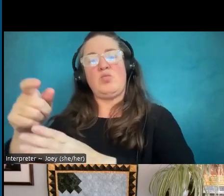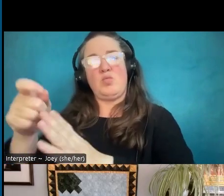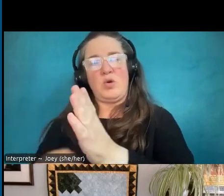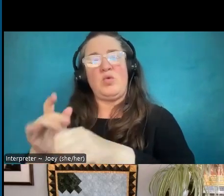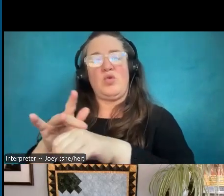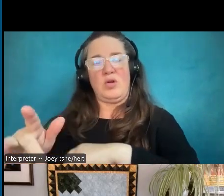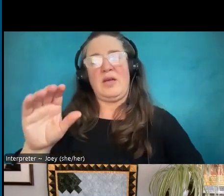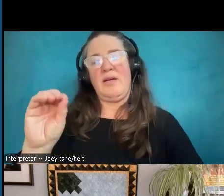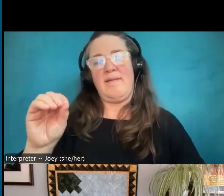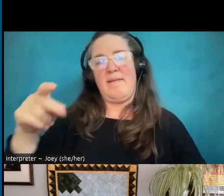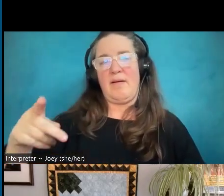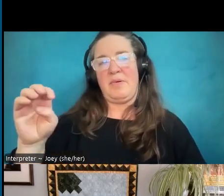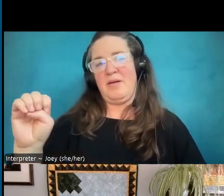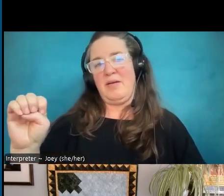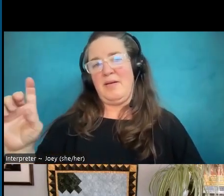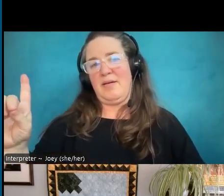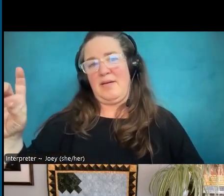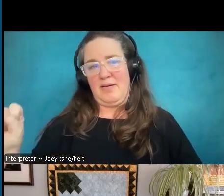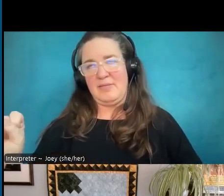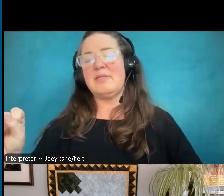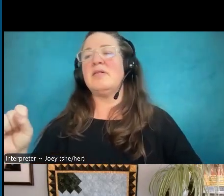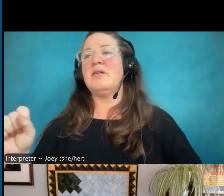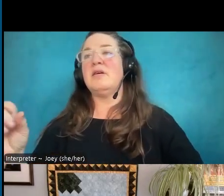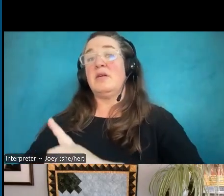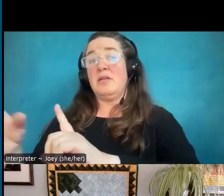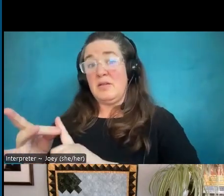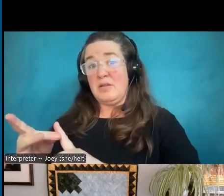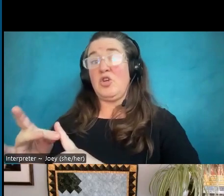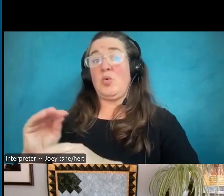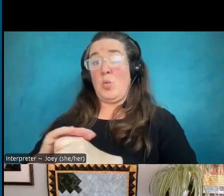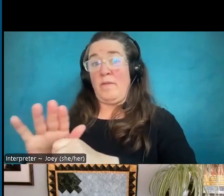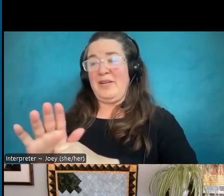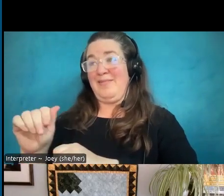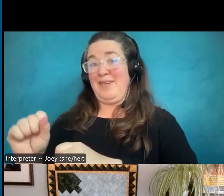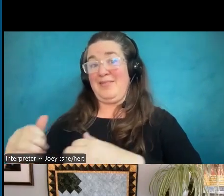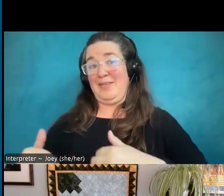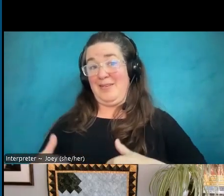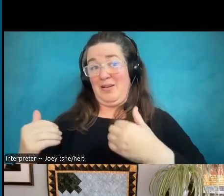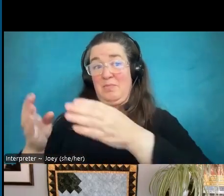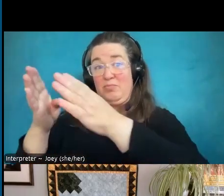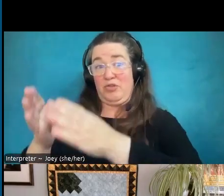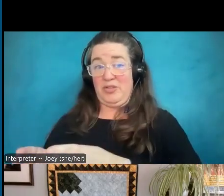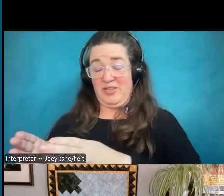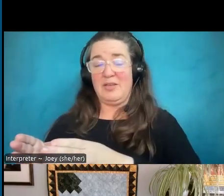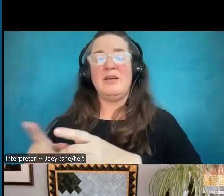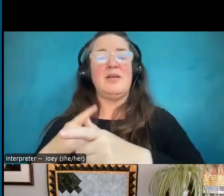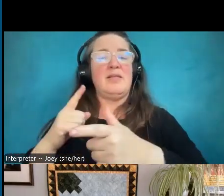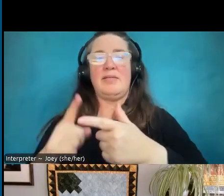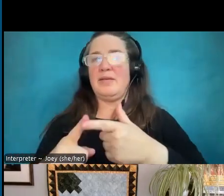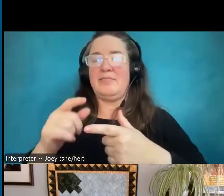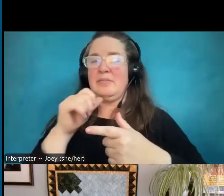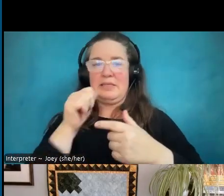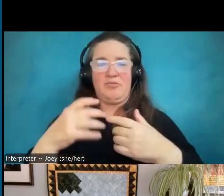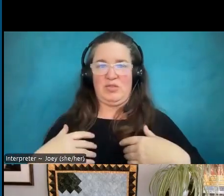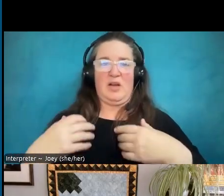who gets COVID and doesn't have an easy recovery, which ended up turning into Body Politics Grassroots Emergency